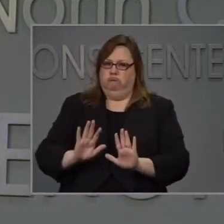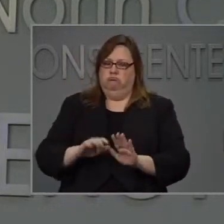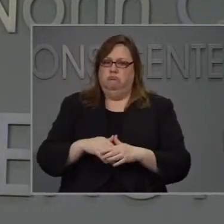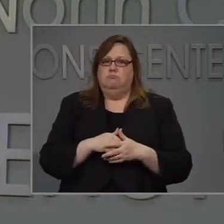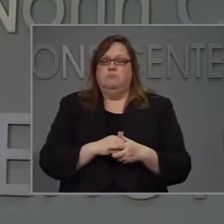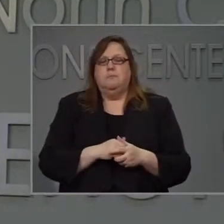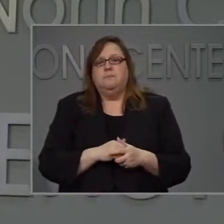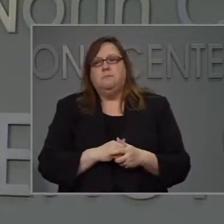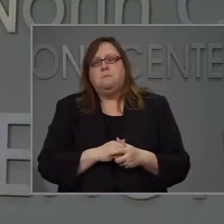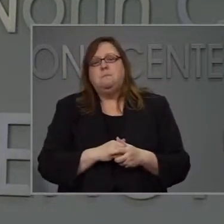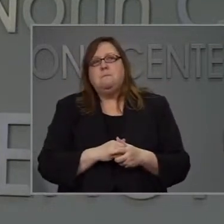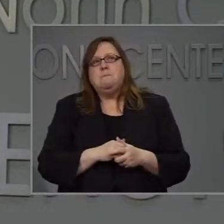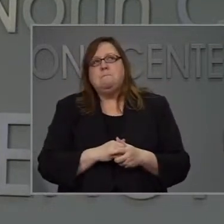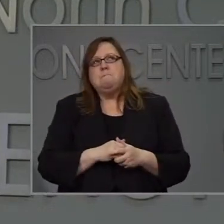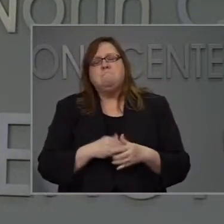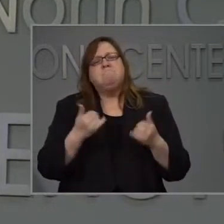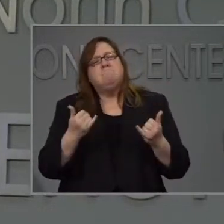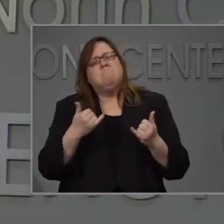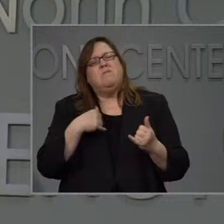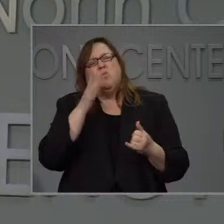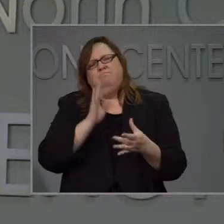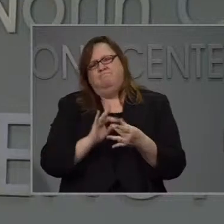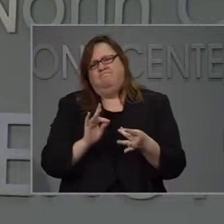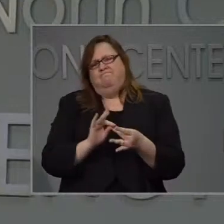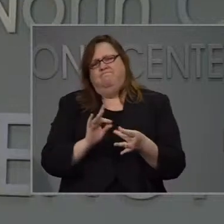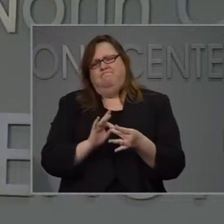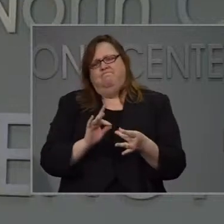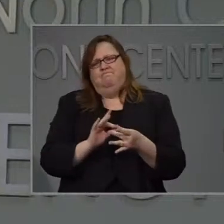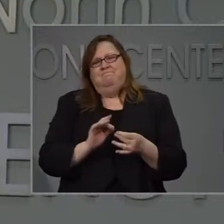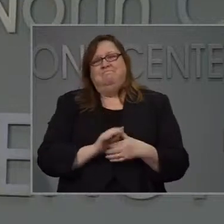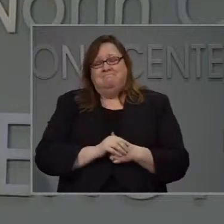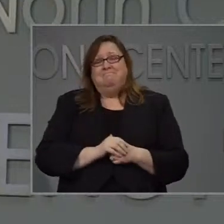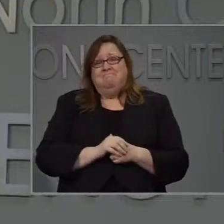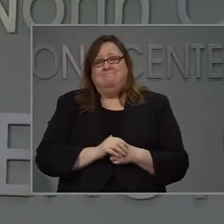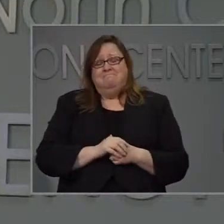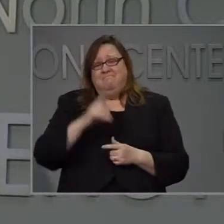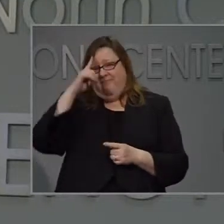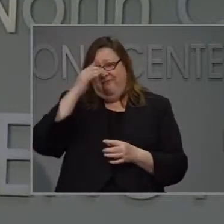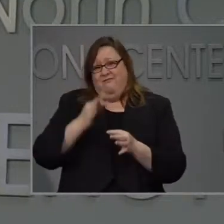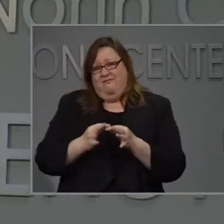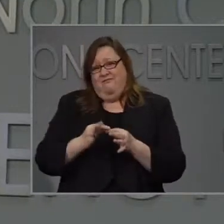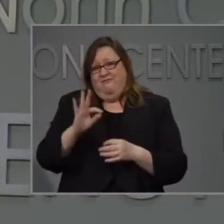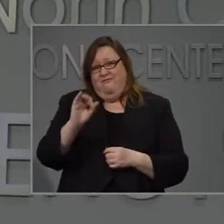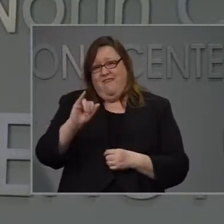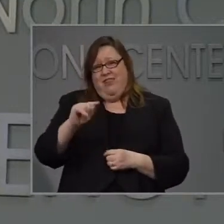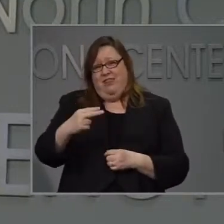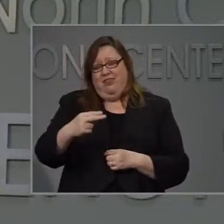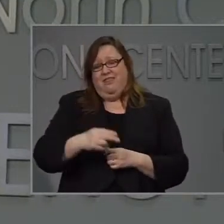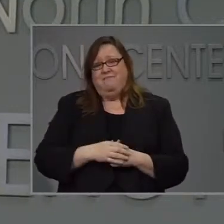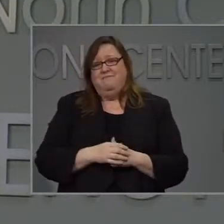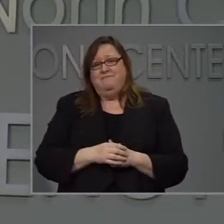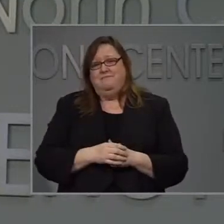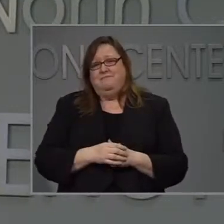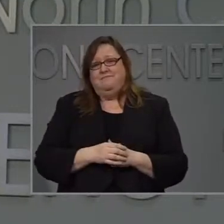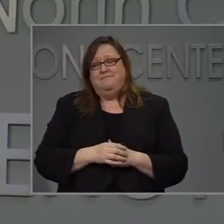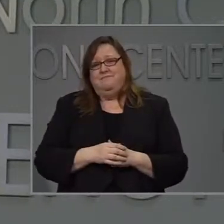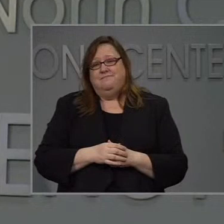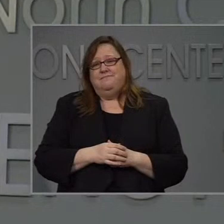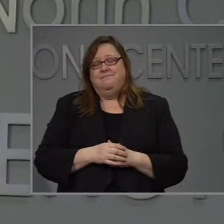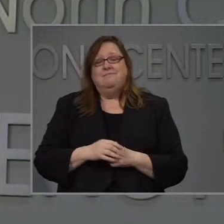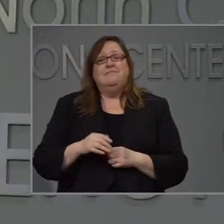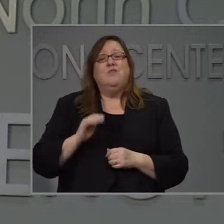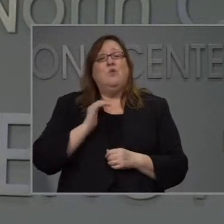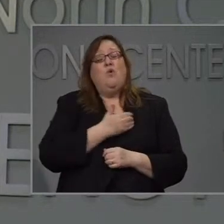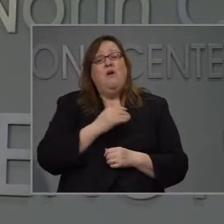Now let me talk just a minute about faith. Our faith can sometimes mean even more